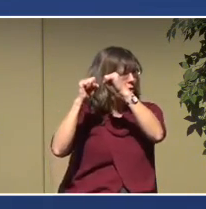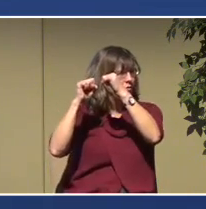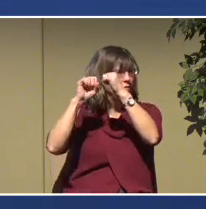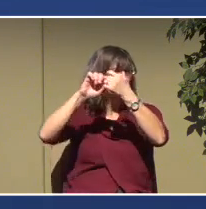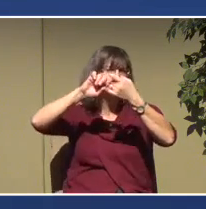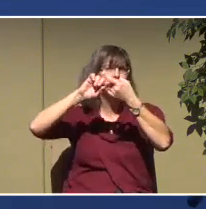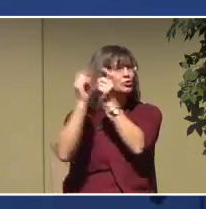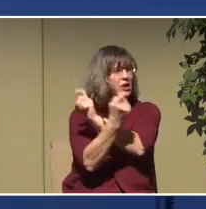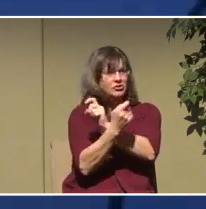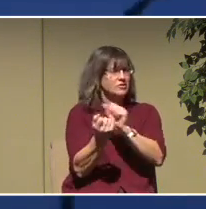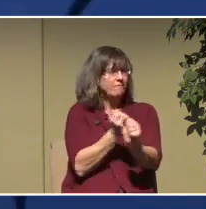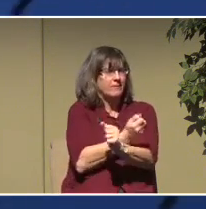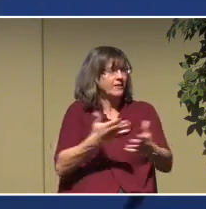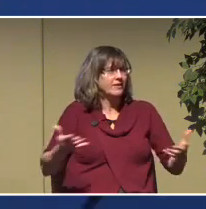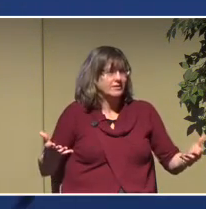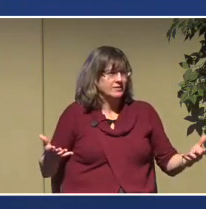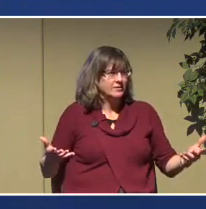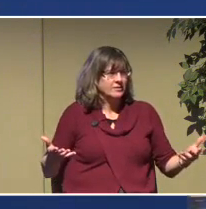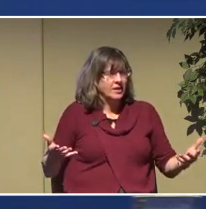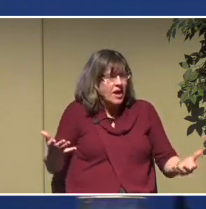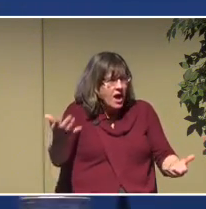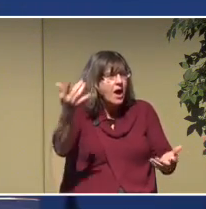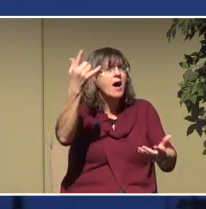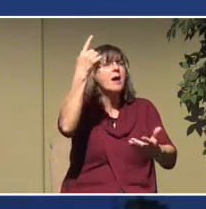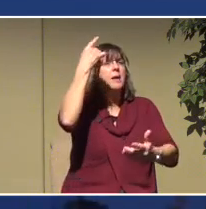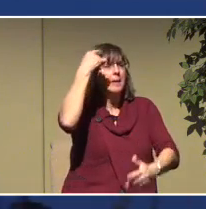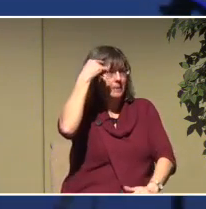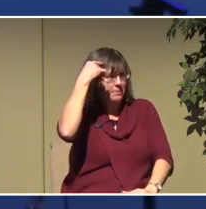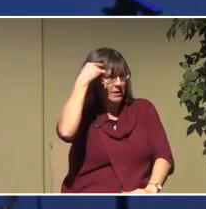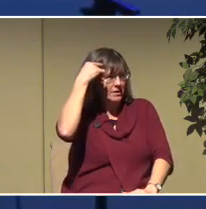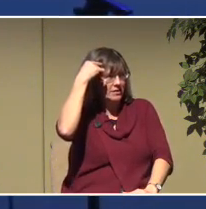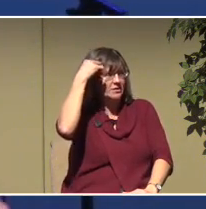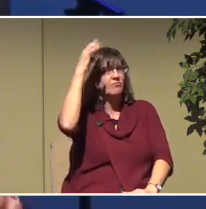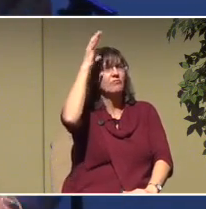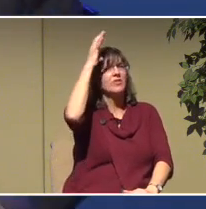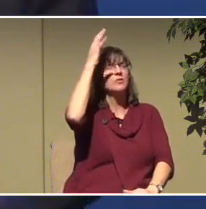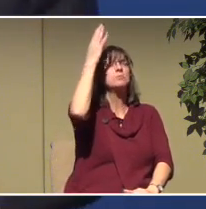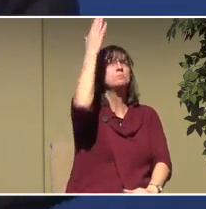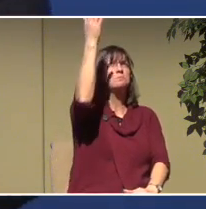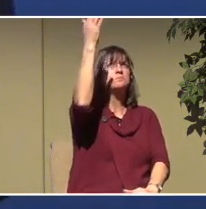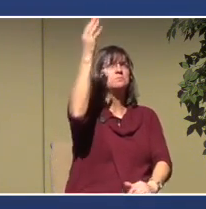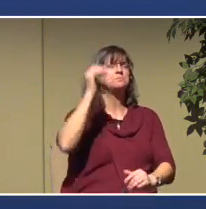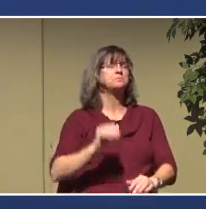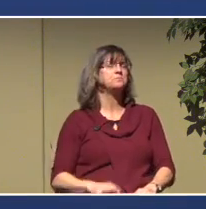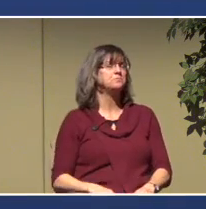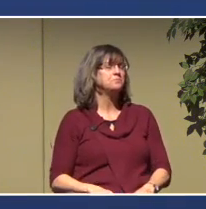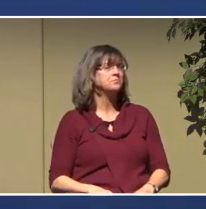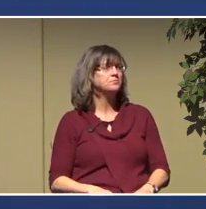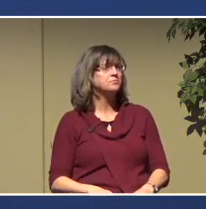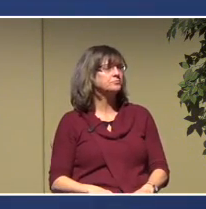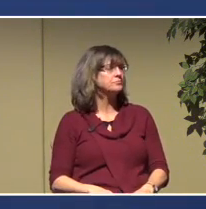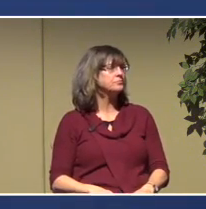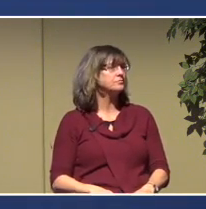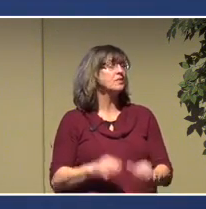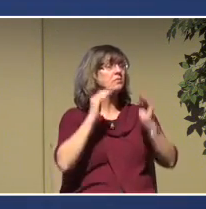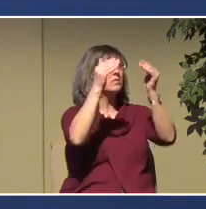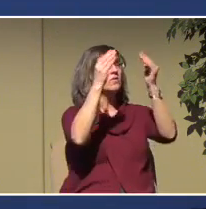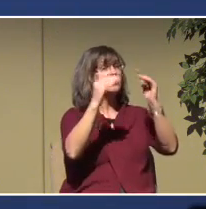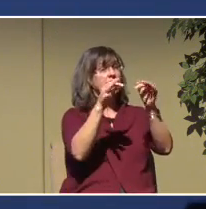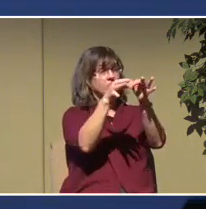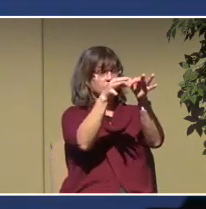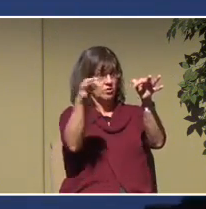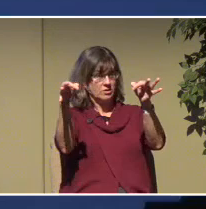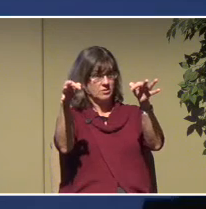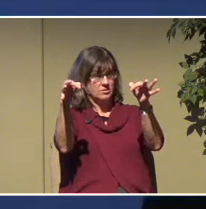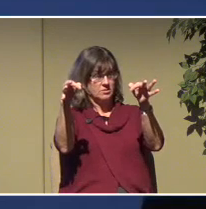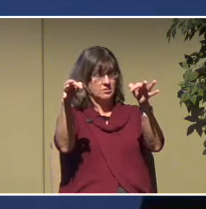prayed, Abba, Father. And then the next phrase is this: